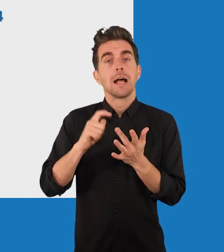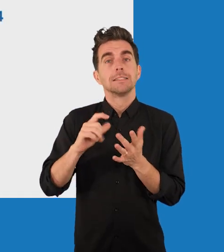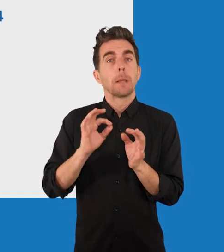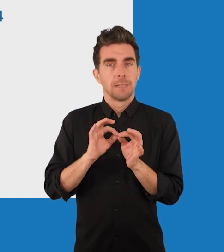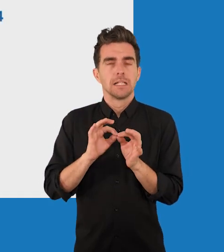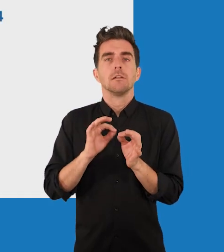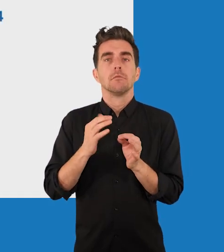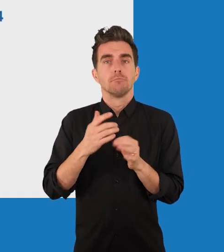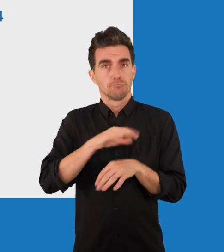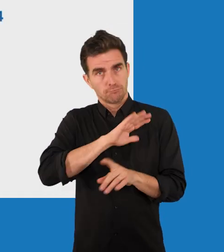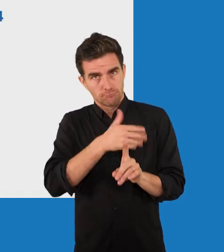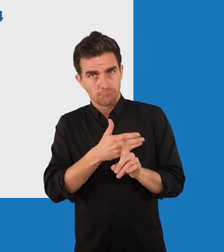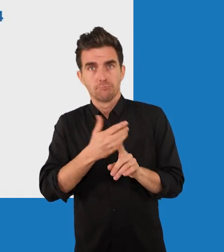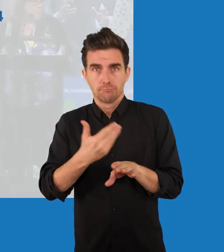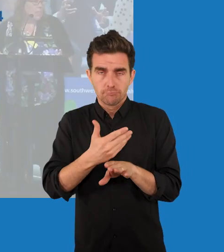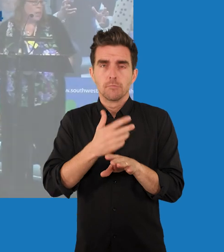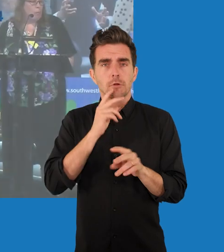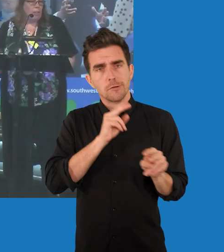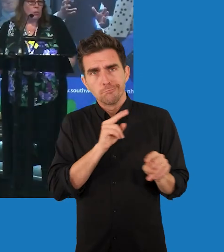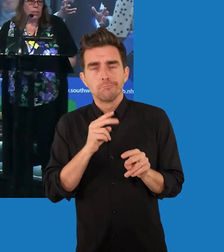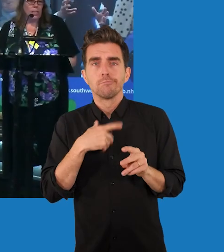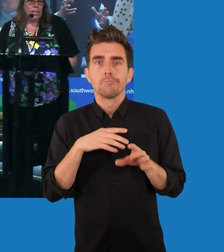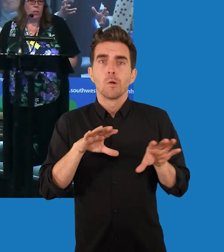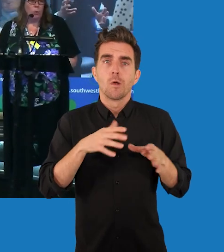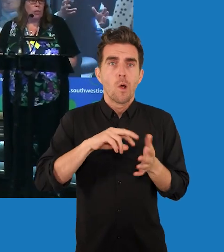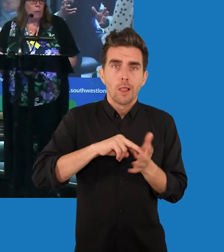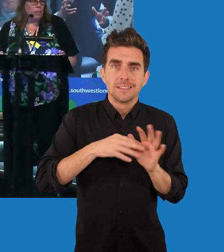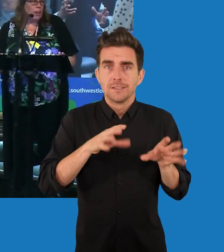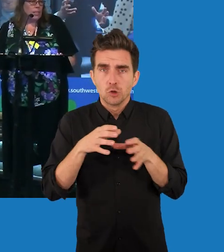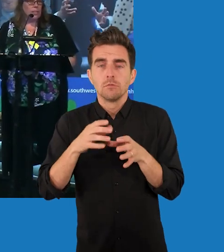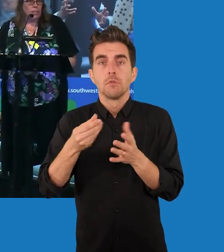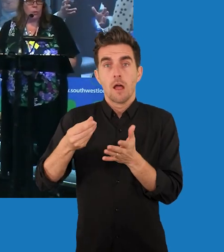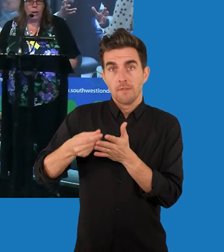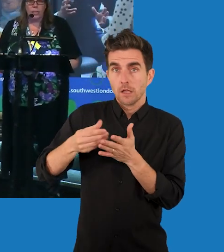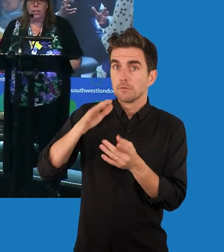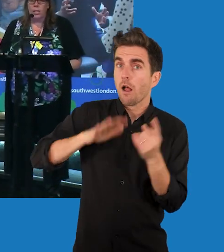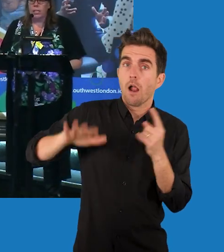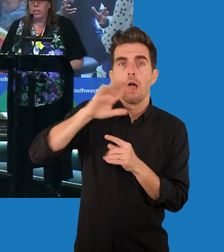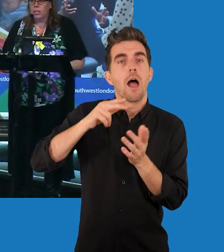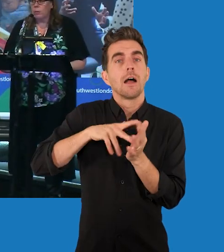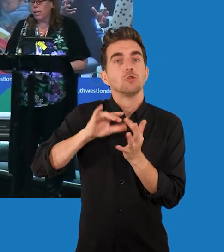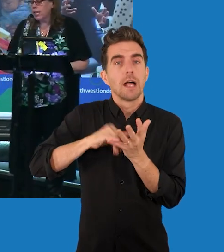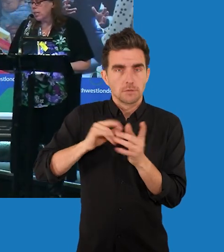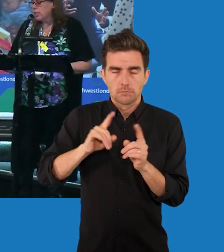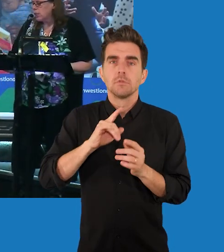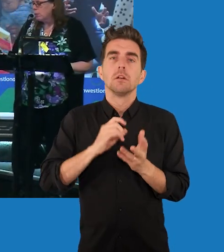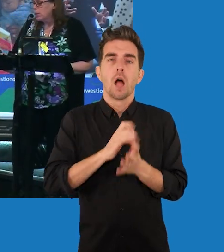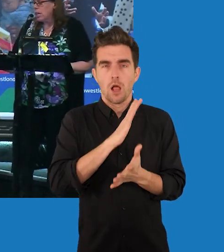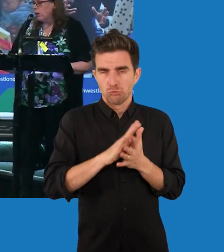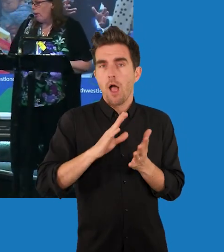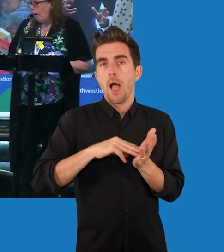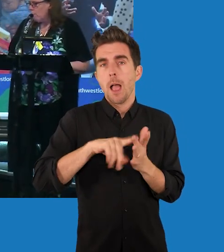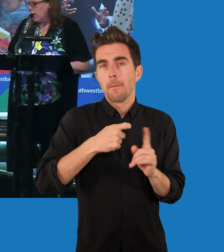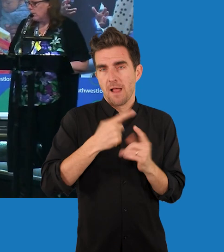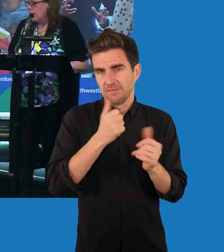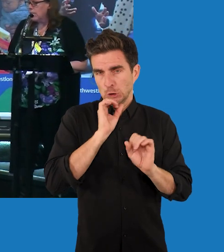So that was the ICB and what we've done and looked at as an organisation. But what about the finances of the wider system, the NHS system? As